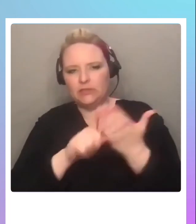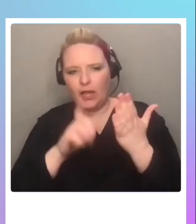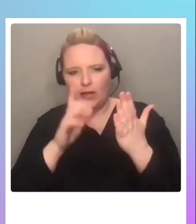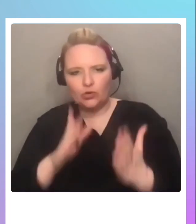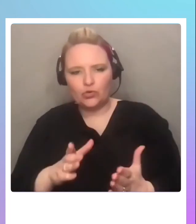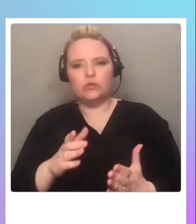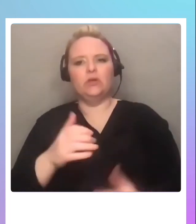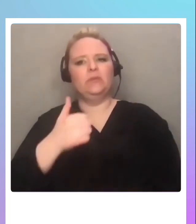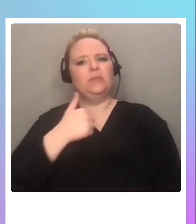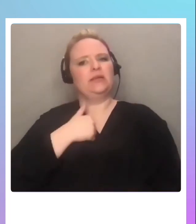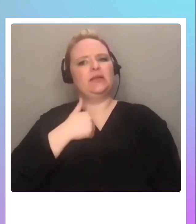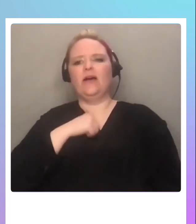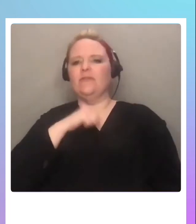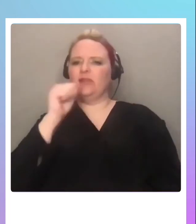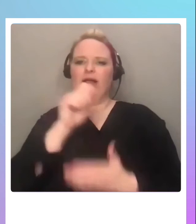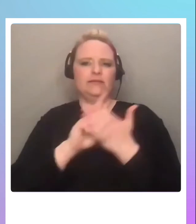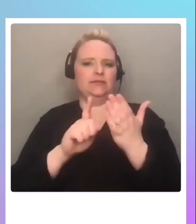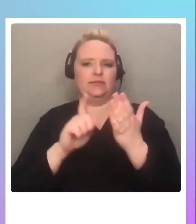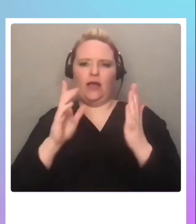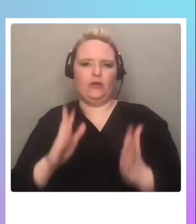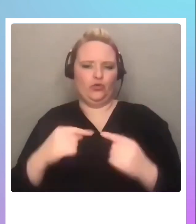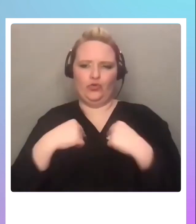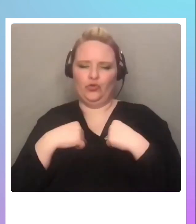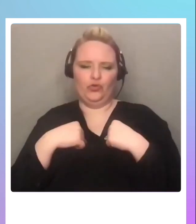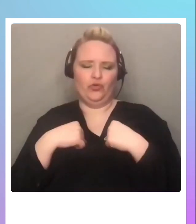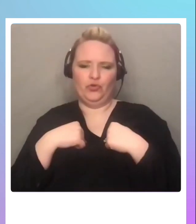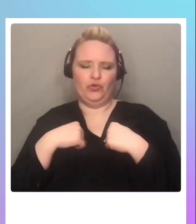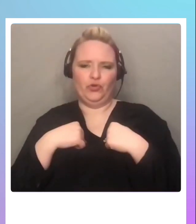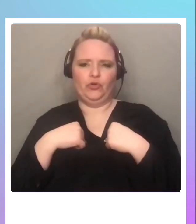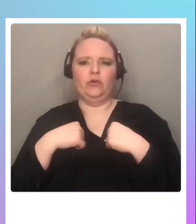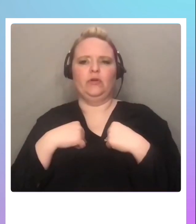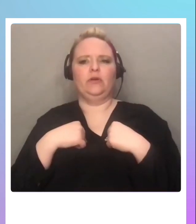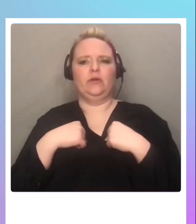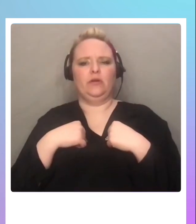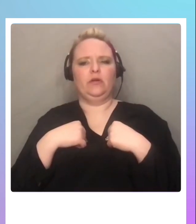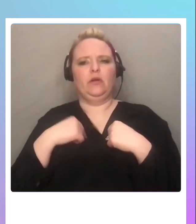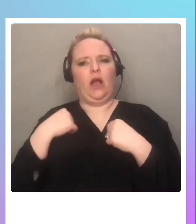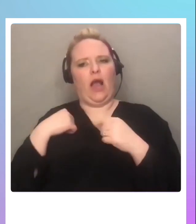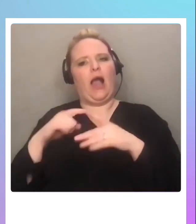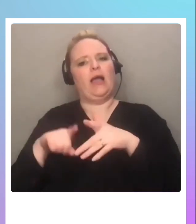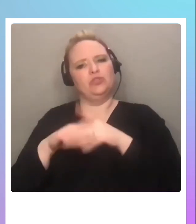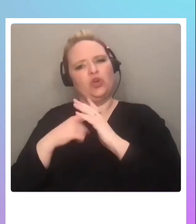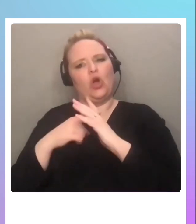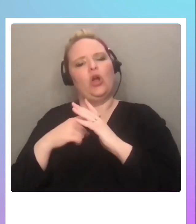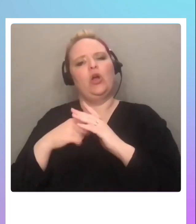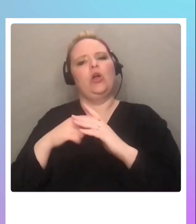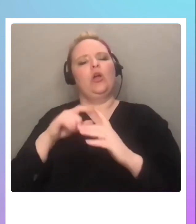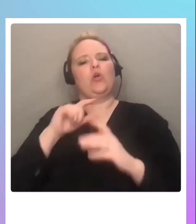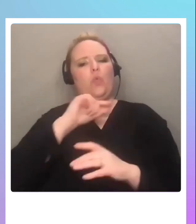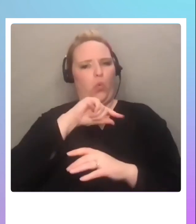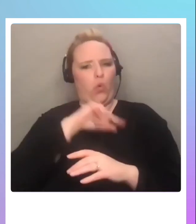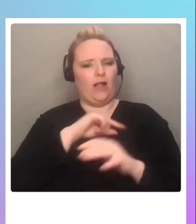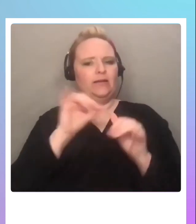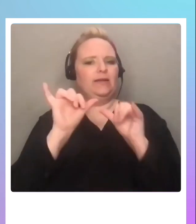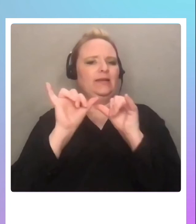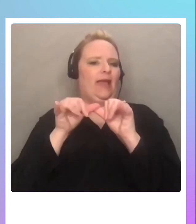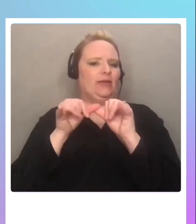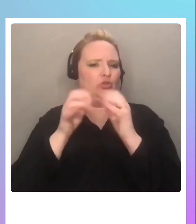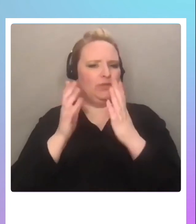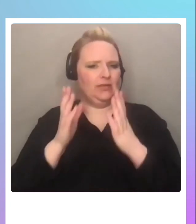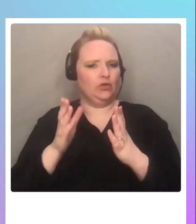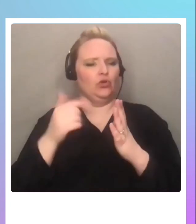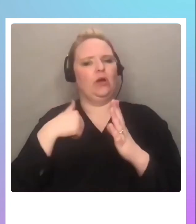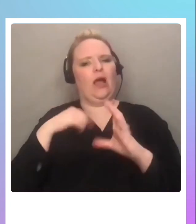I'm not a designer, but, I'm I started as a quality engineer. I've done some front